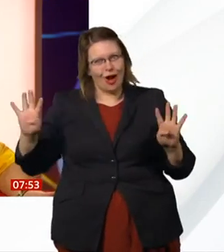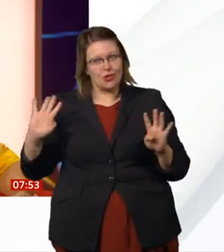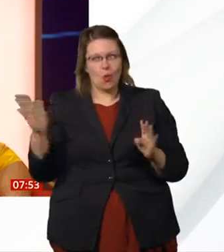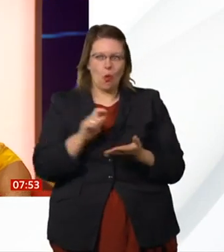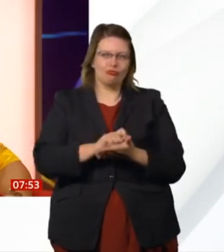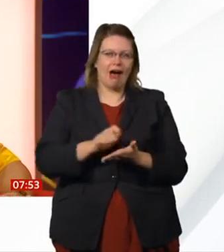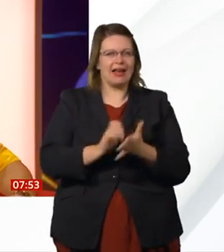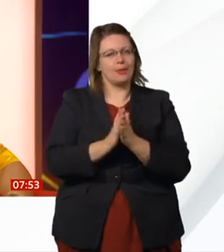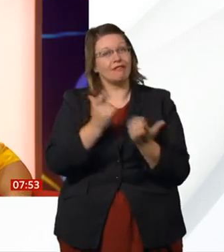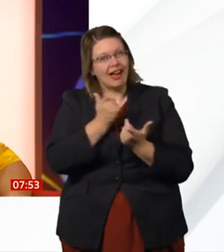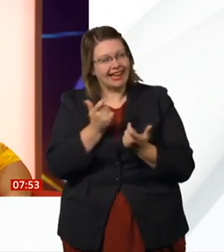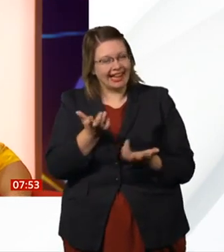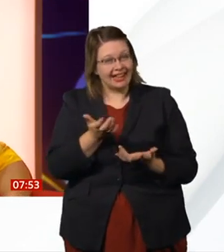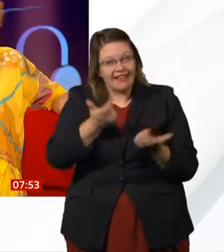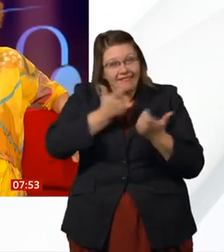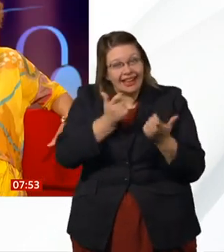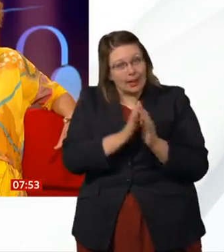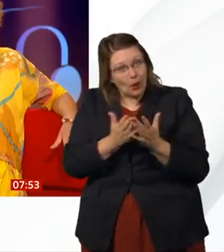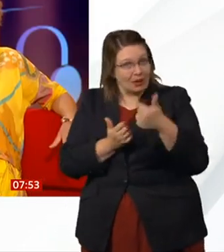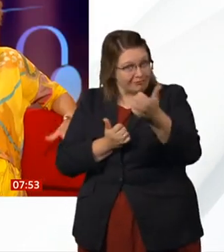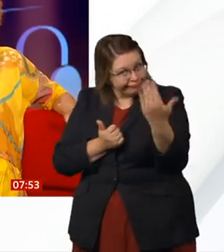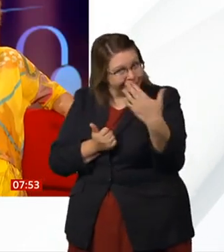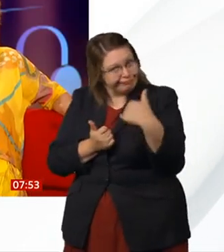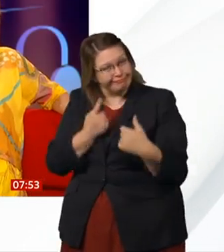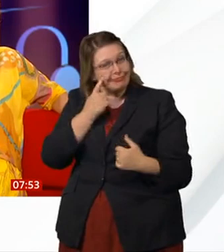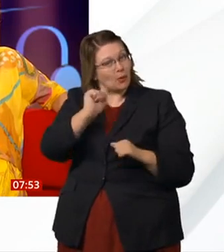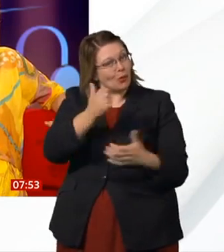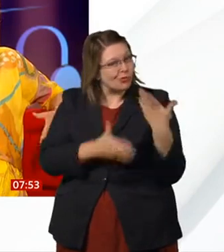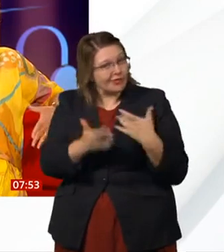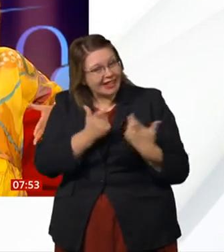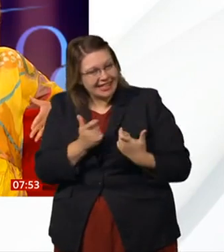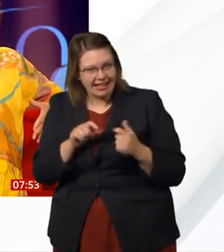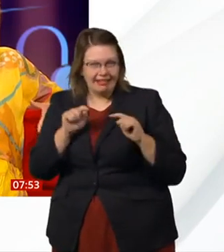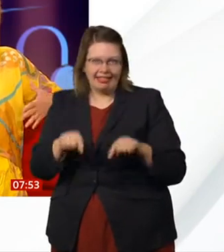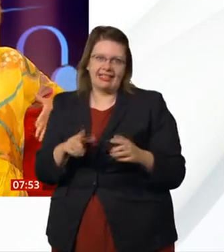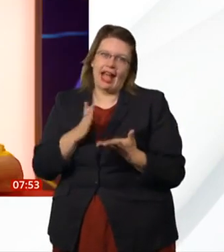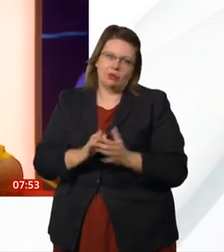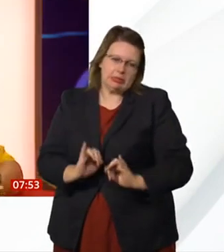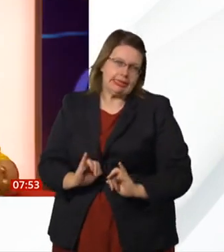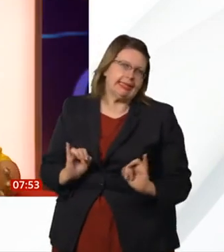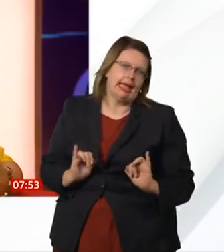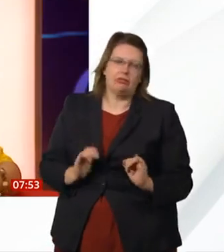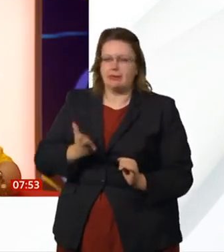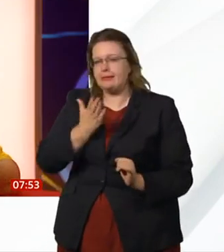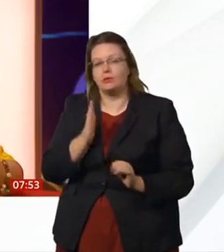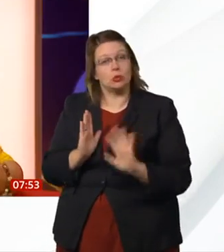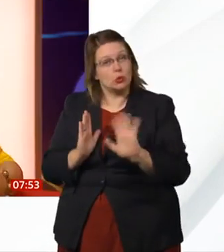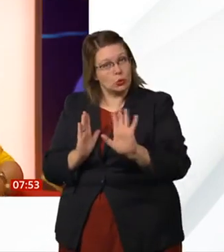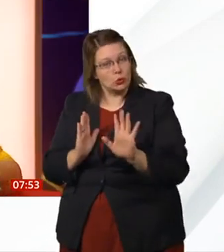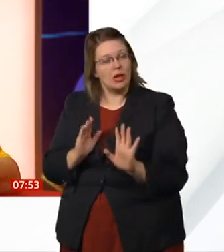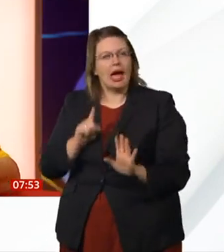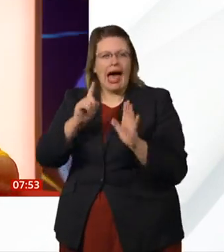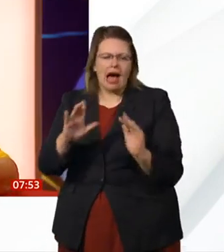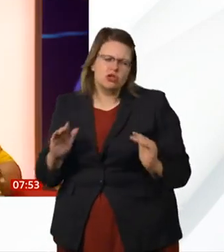funny books, so funny stories always welcome. This is not a time that you have to, you don't need to be